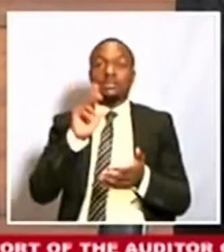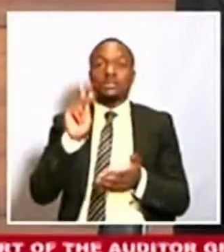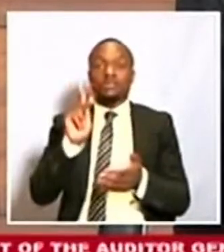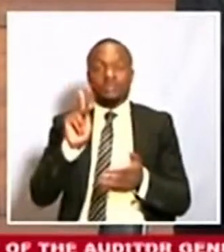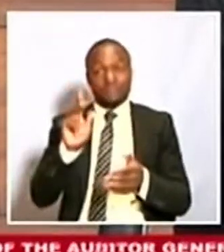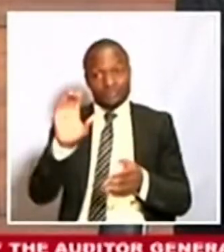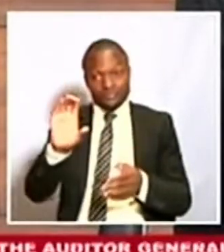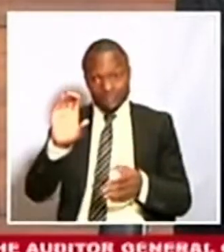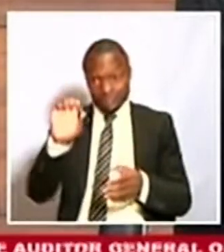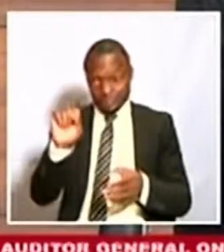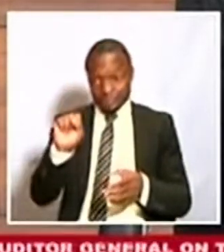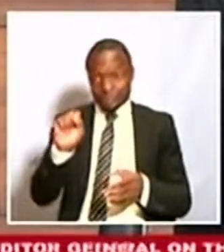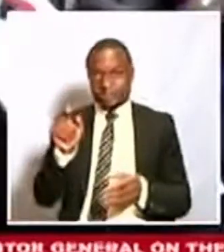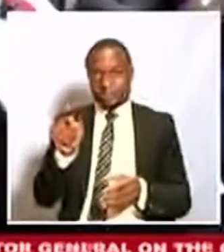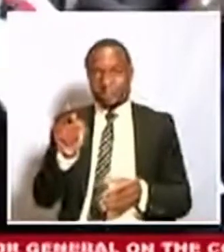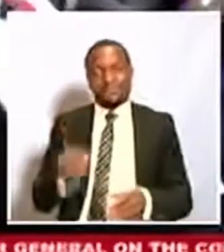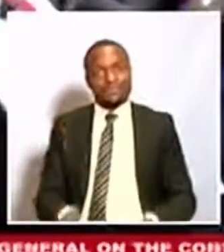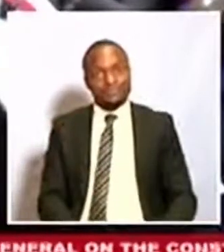much. Yes.